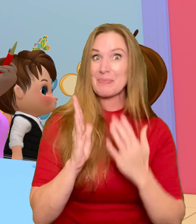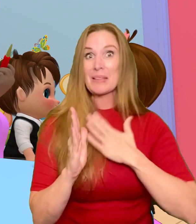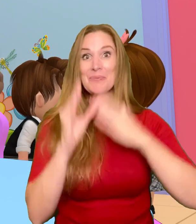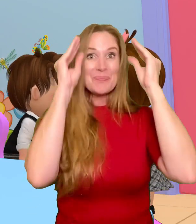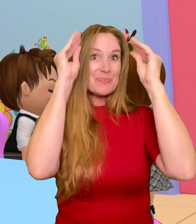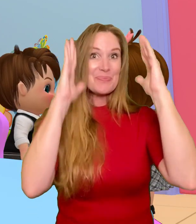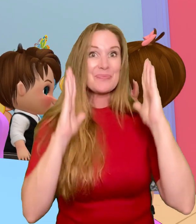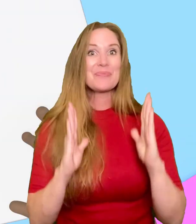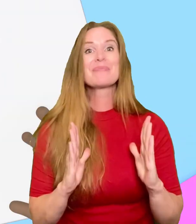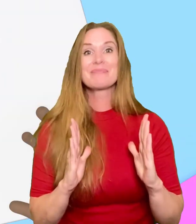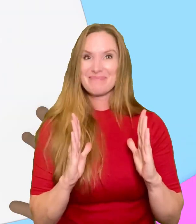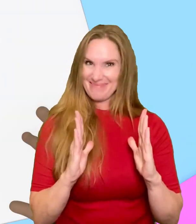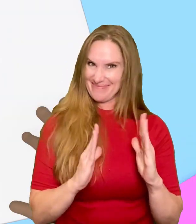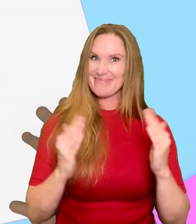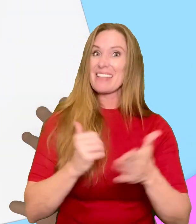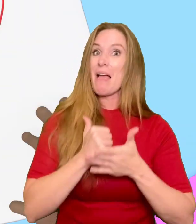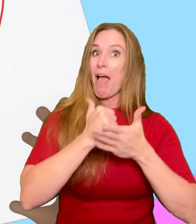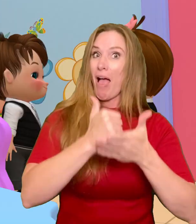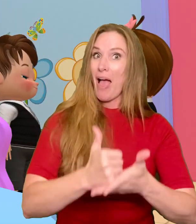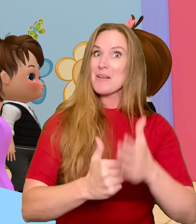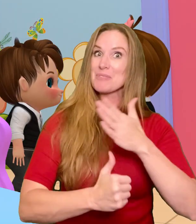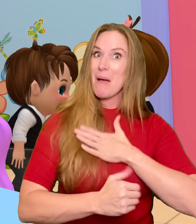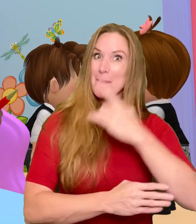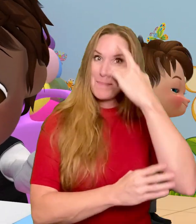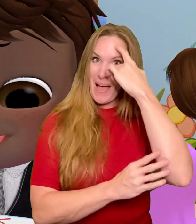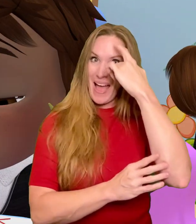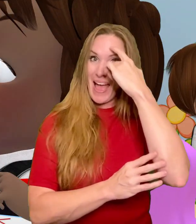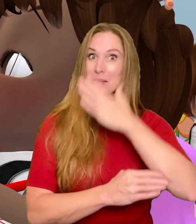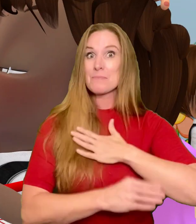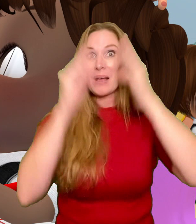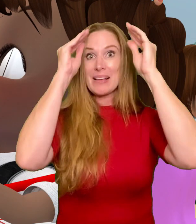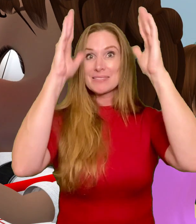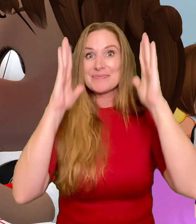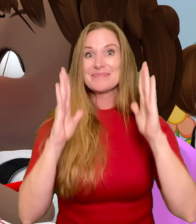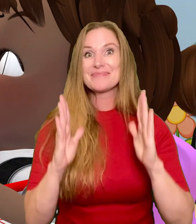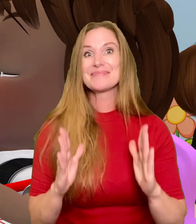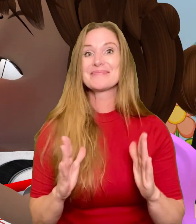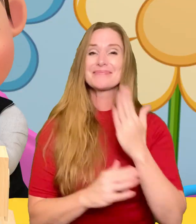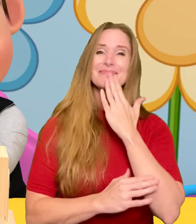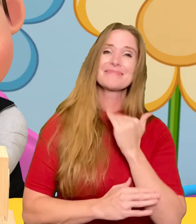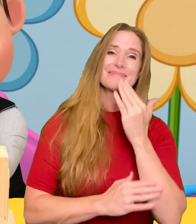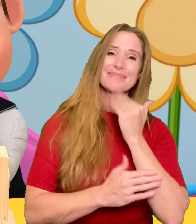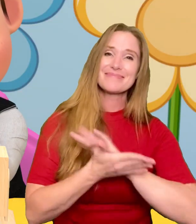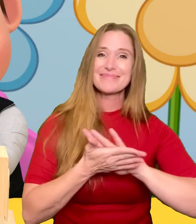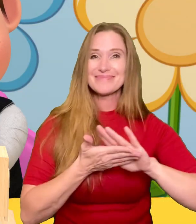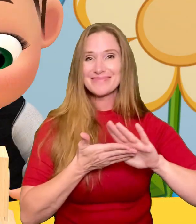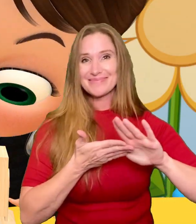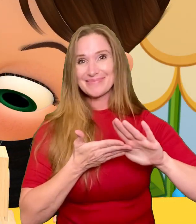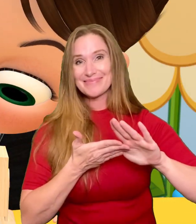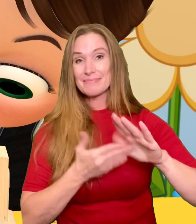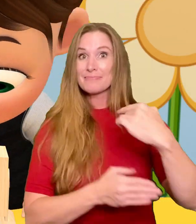art My teacher helps my mind My teacher is sweet